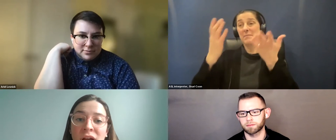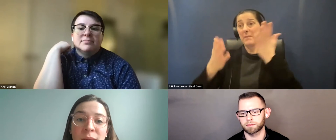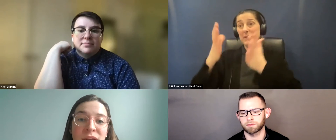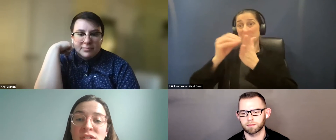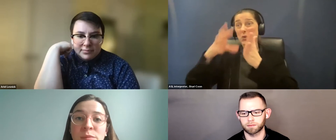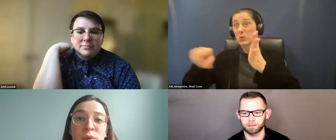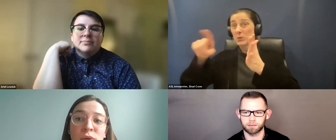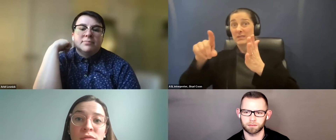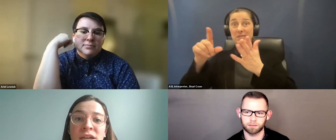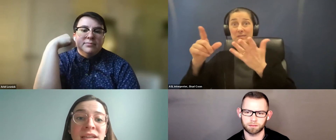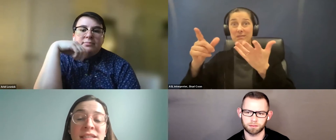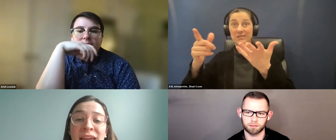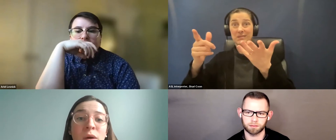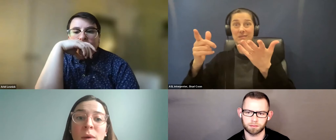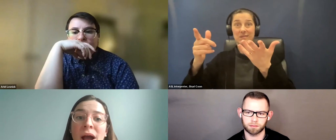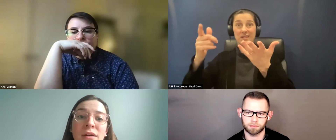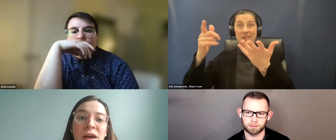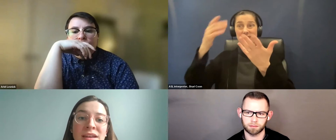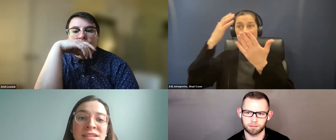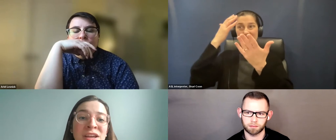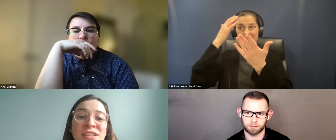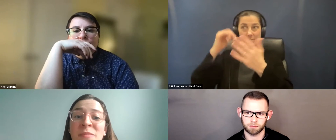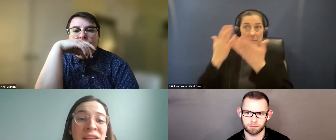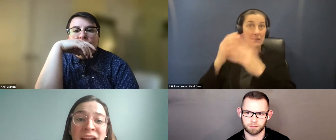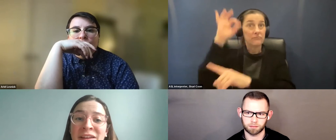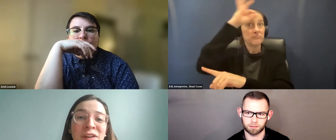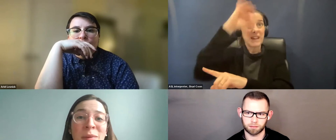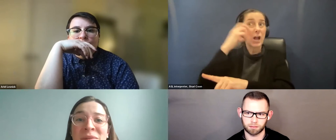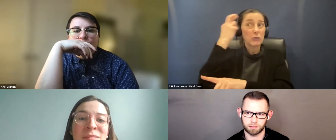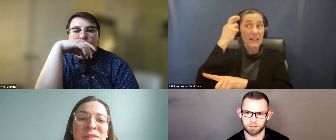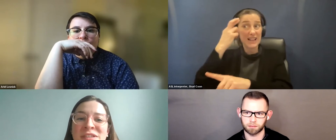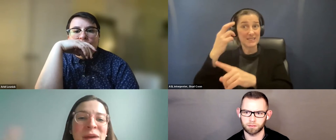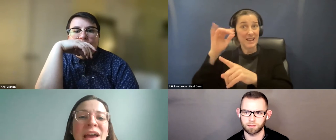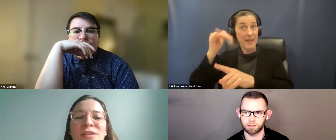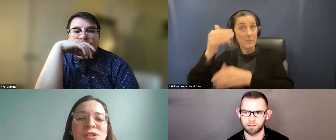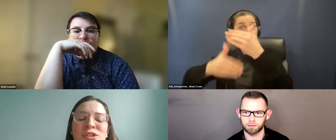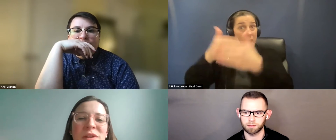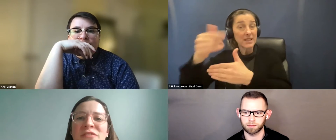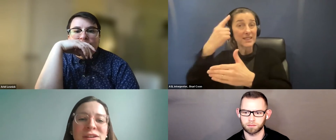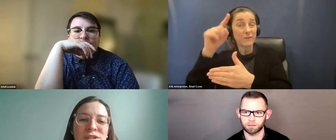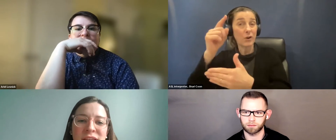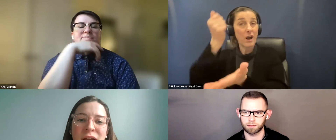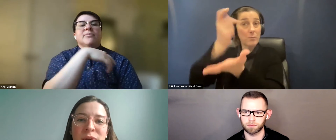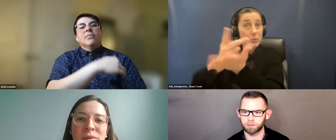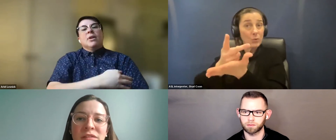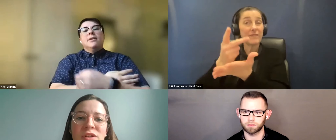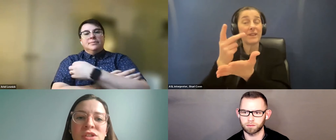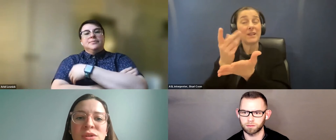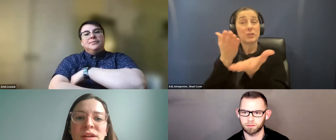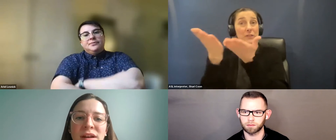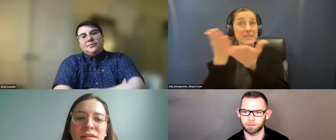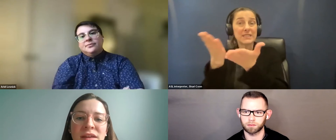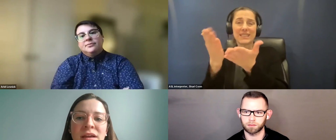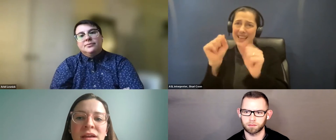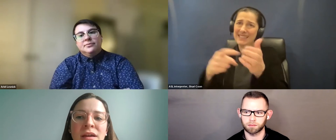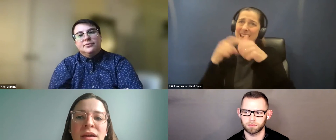their accommodations approved can take a while, and something can kind of come up in the middle of the semester. There's just so many factors that come into play for the